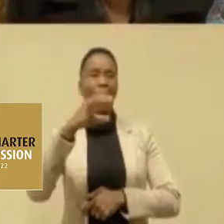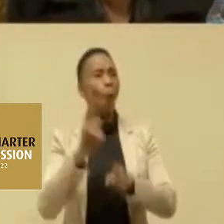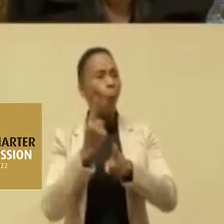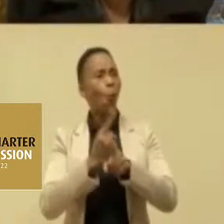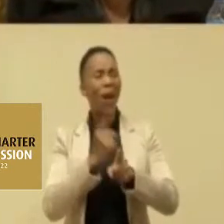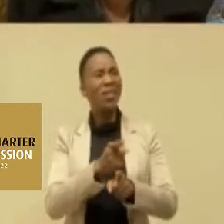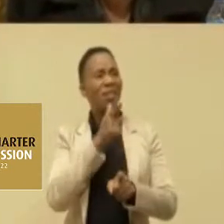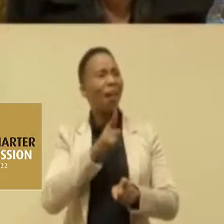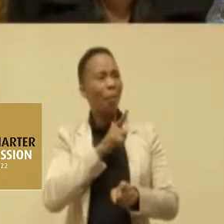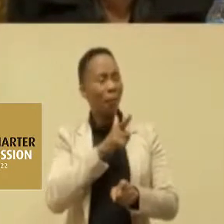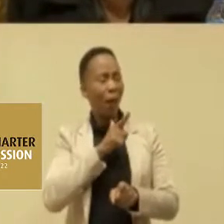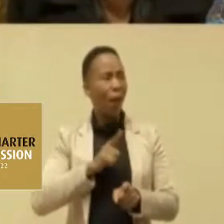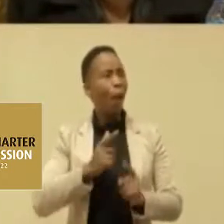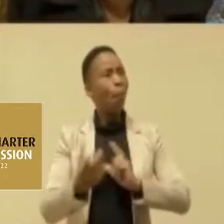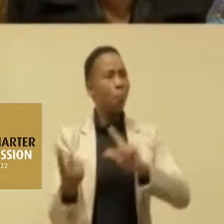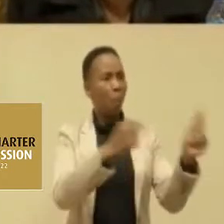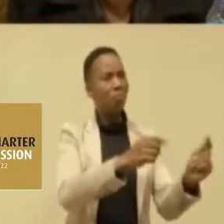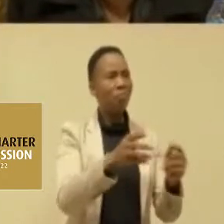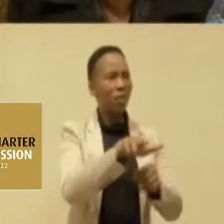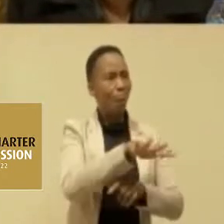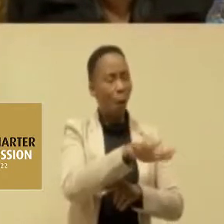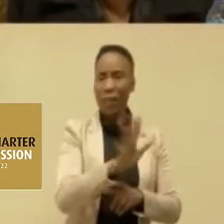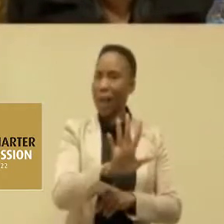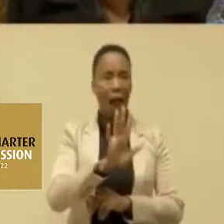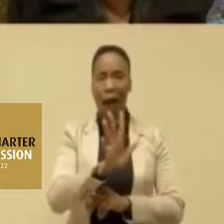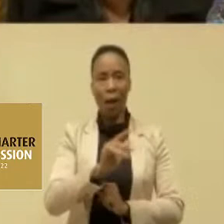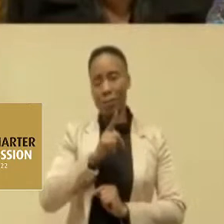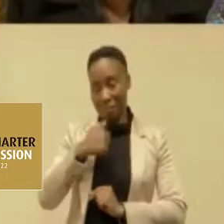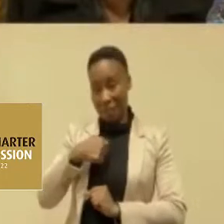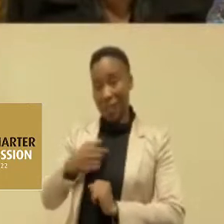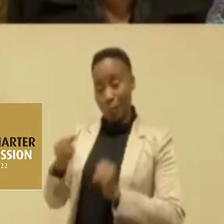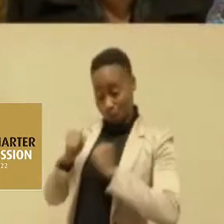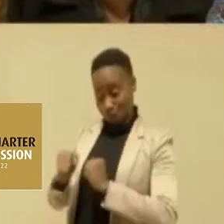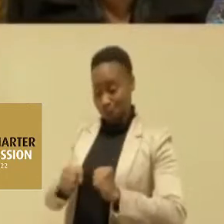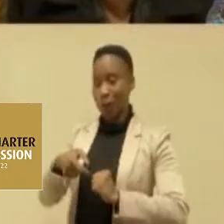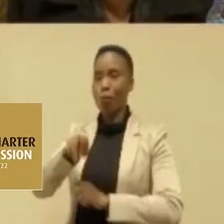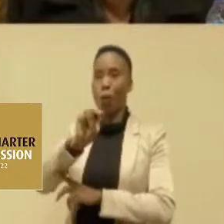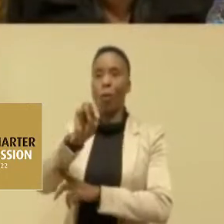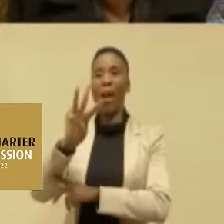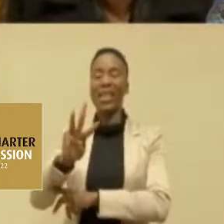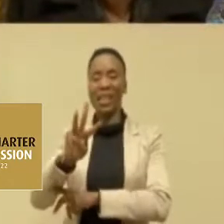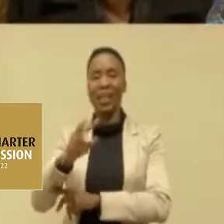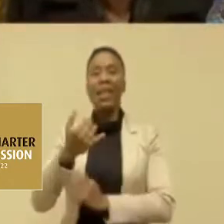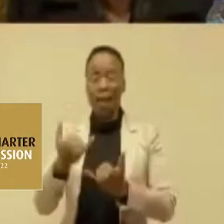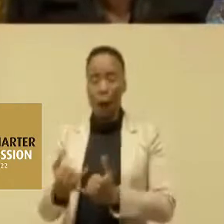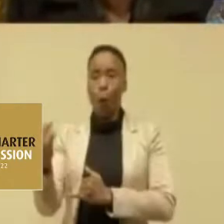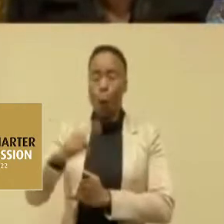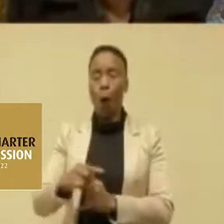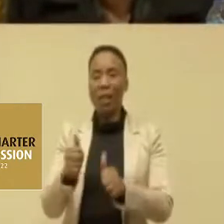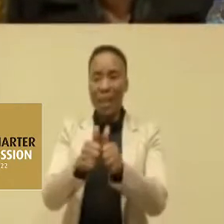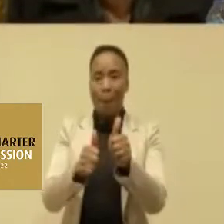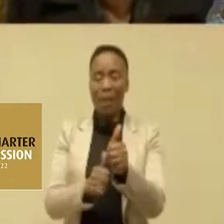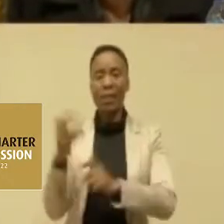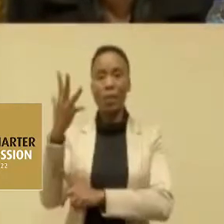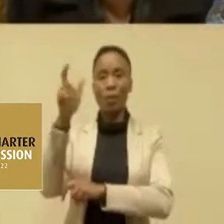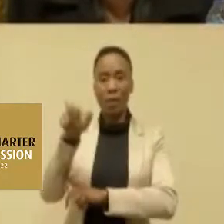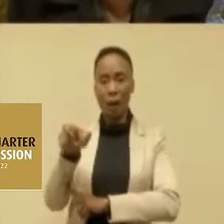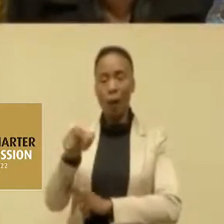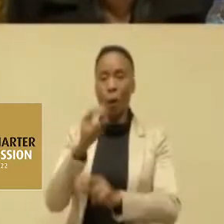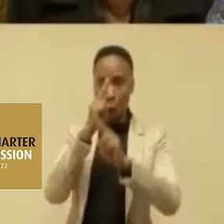will continue with the program and we will now call on our deputy speaker the honorable